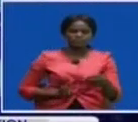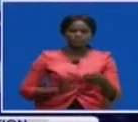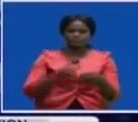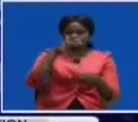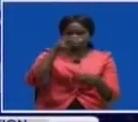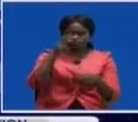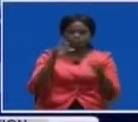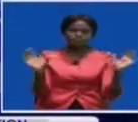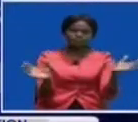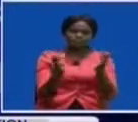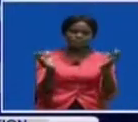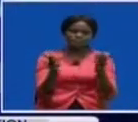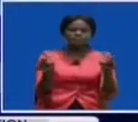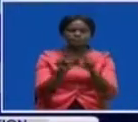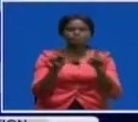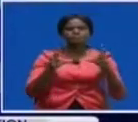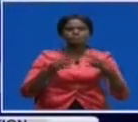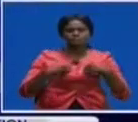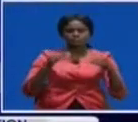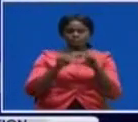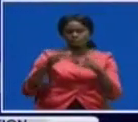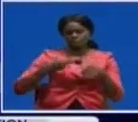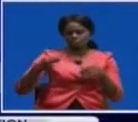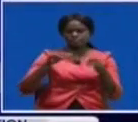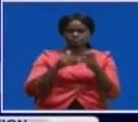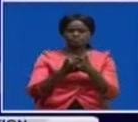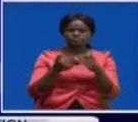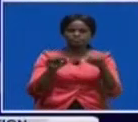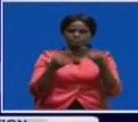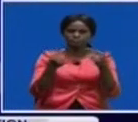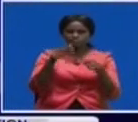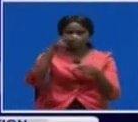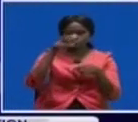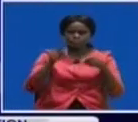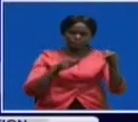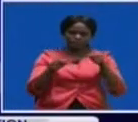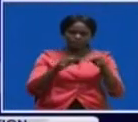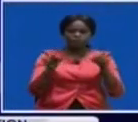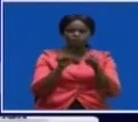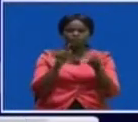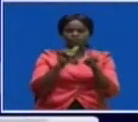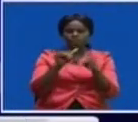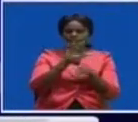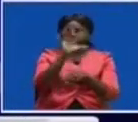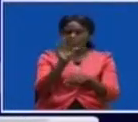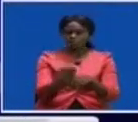Corruption promotes and encourages adoption and application of anti-corruption measures on the